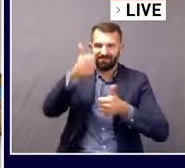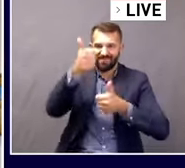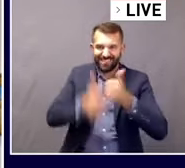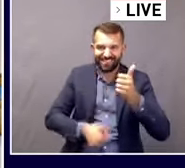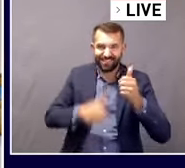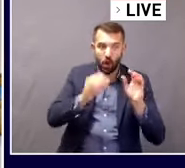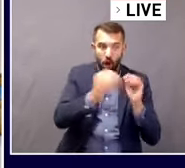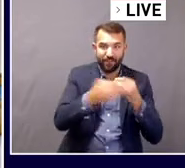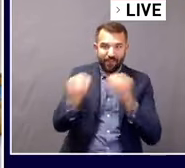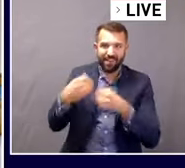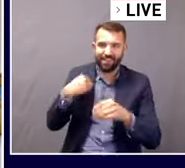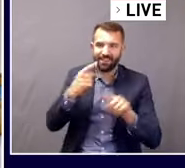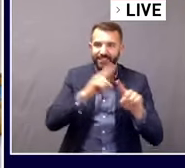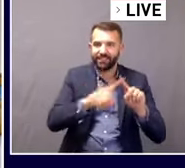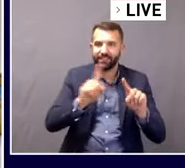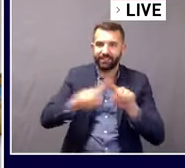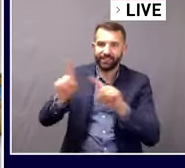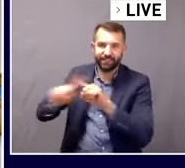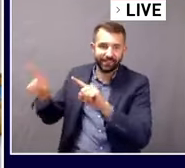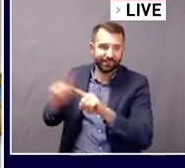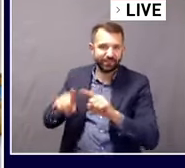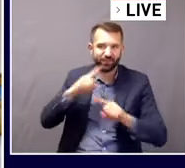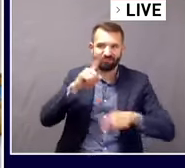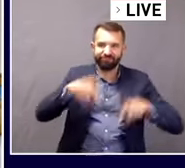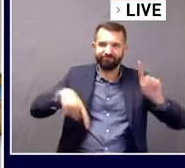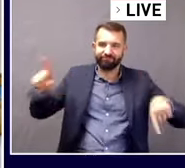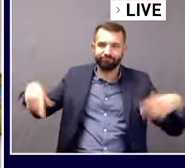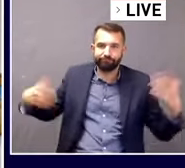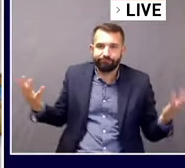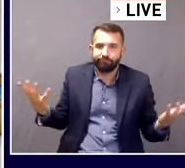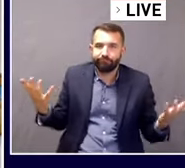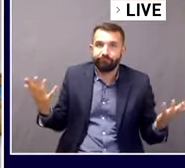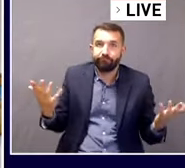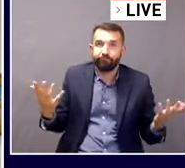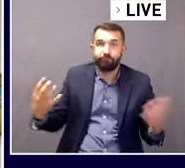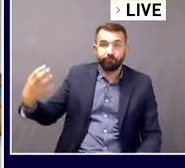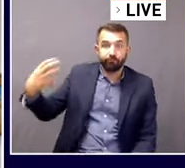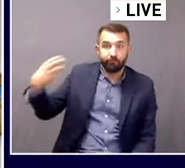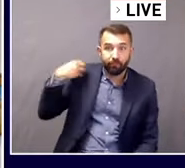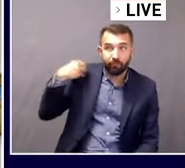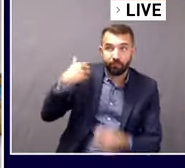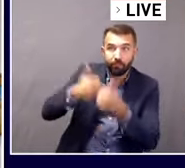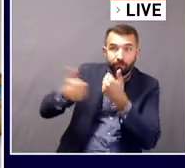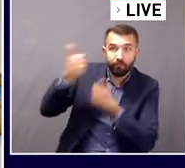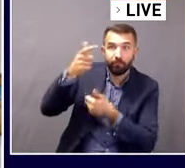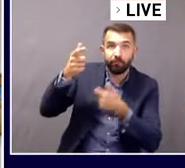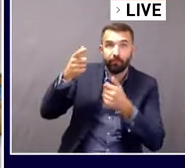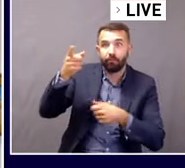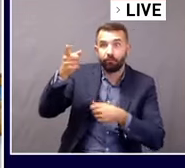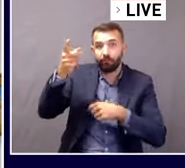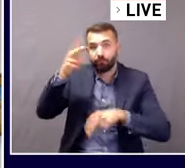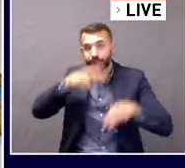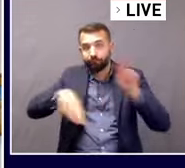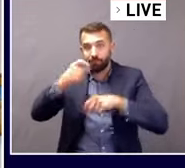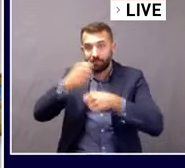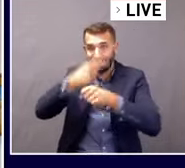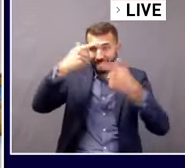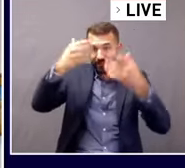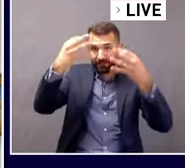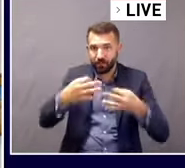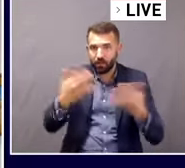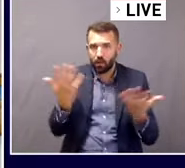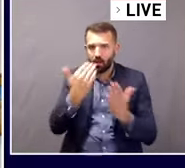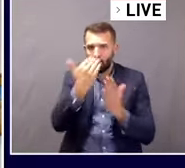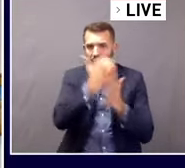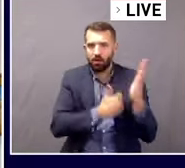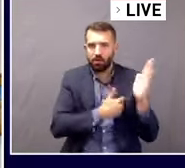I think the bottom line here is that employers should keep in mind the principles that the guidelines are trying to get at.